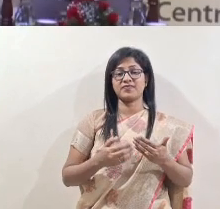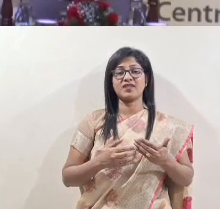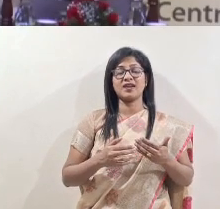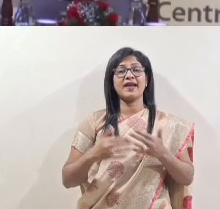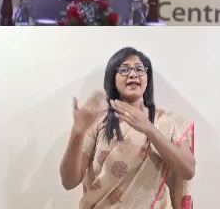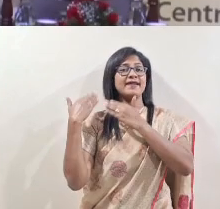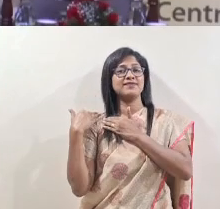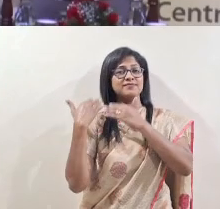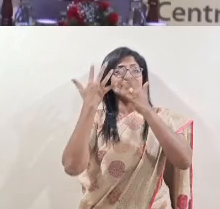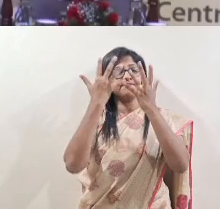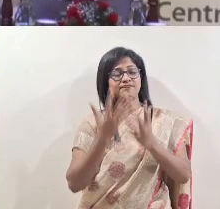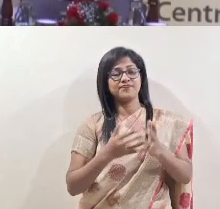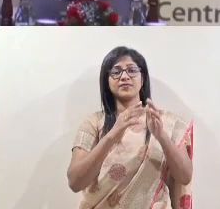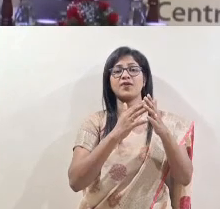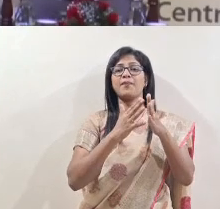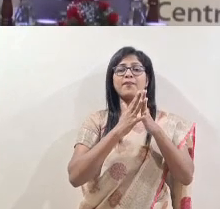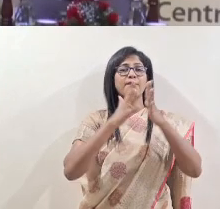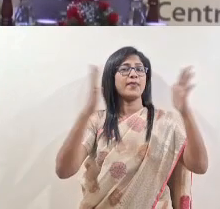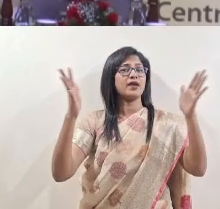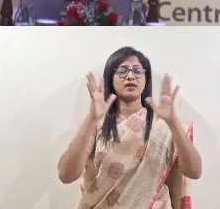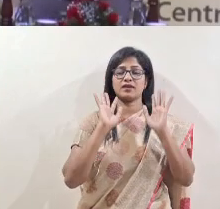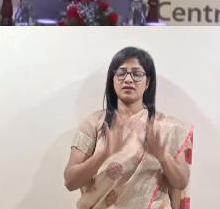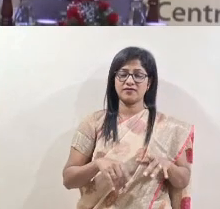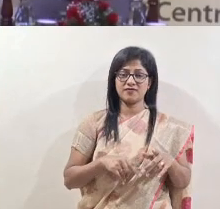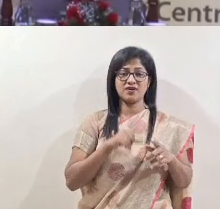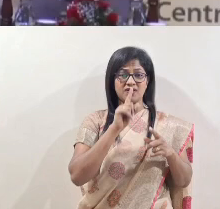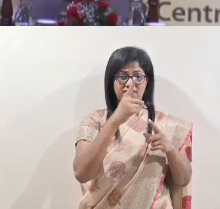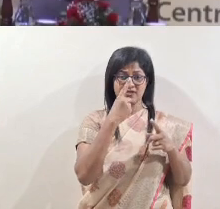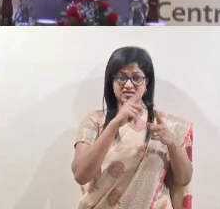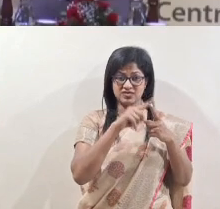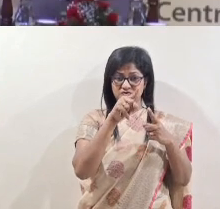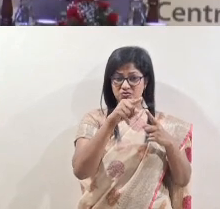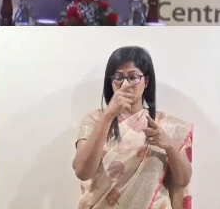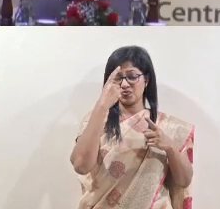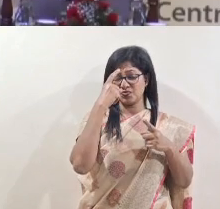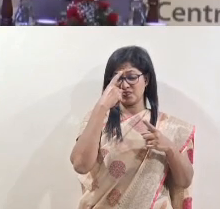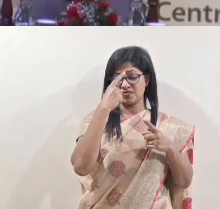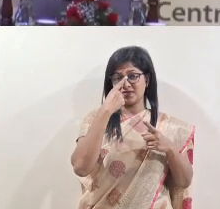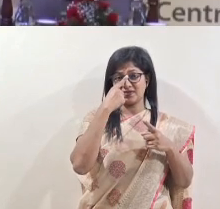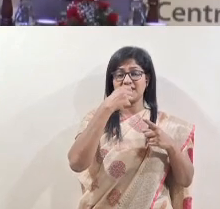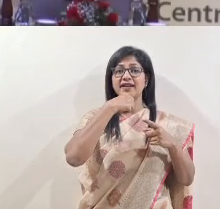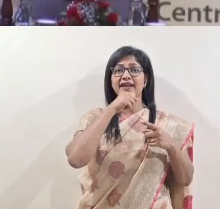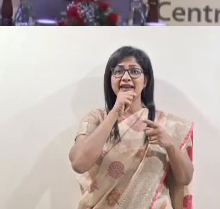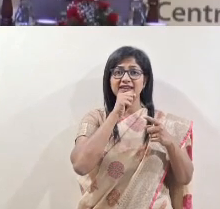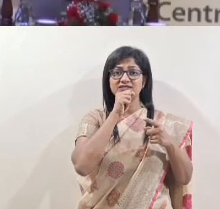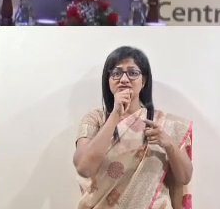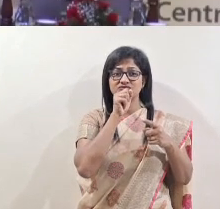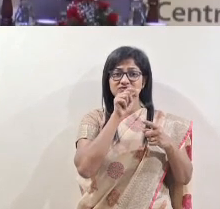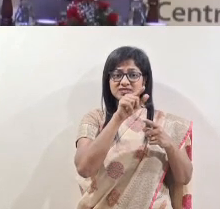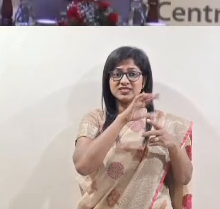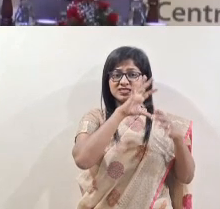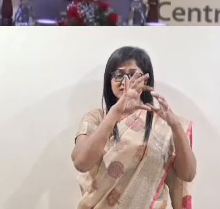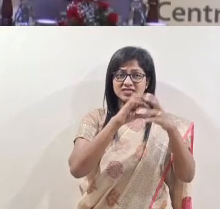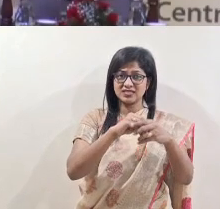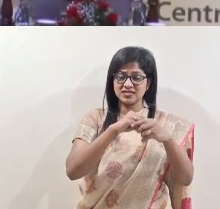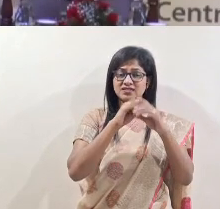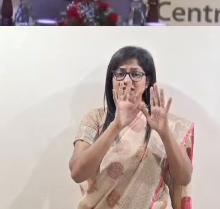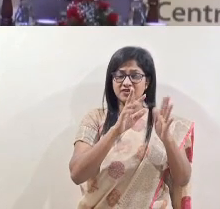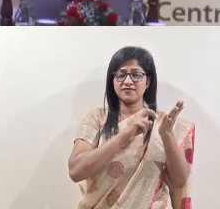long bearing on this. One is, did you consider the age part of the pedestrians,